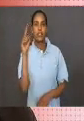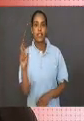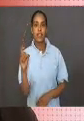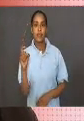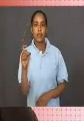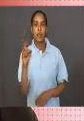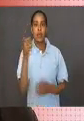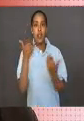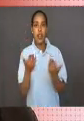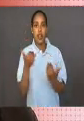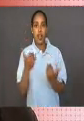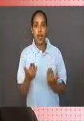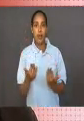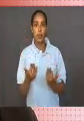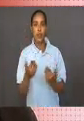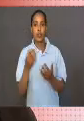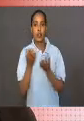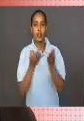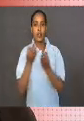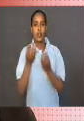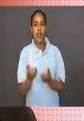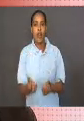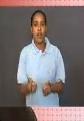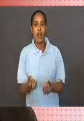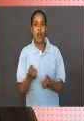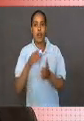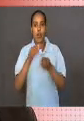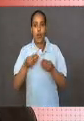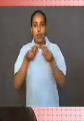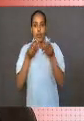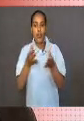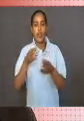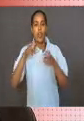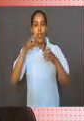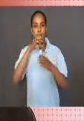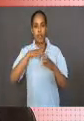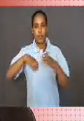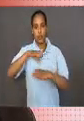Oxidation now refers to the loss of electrons